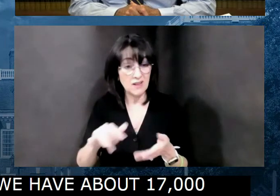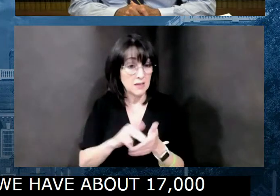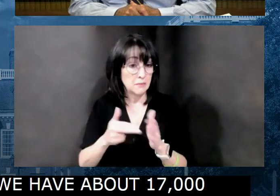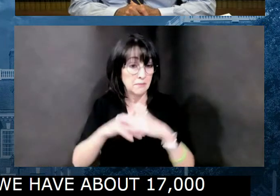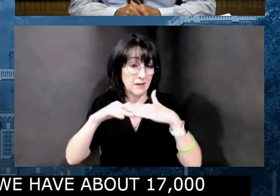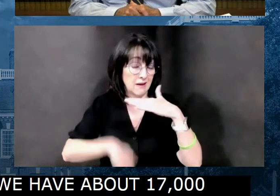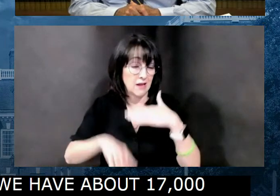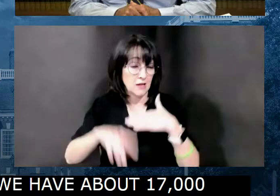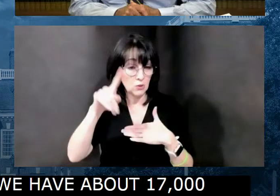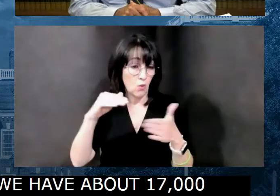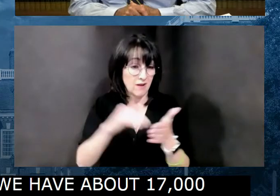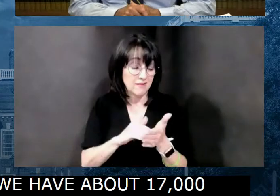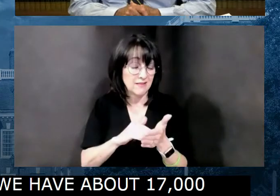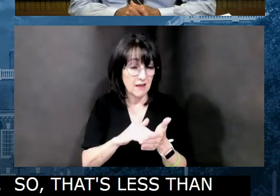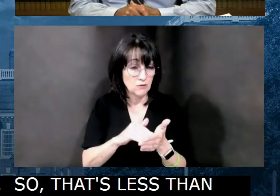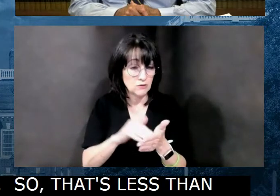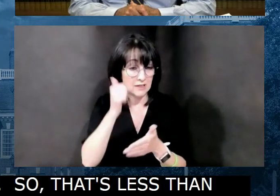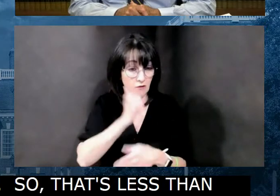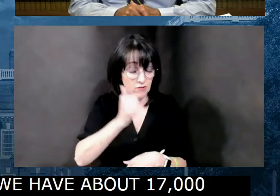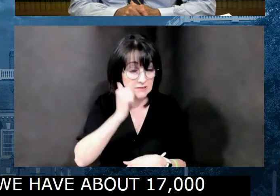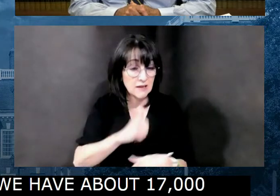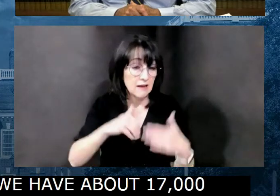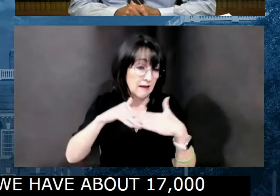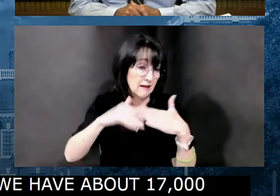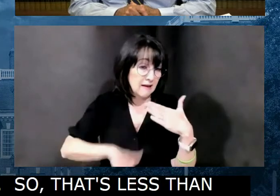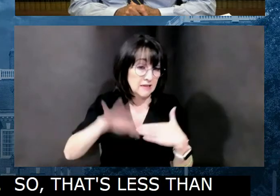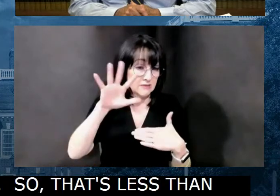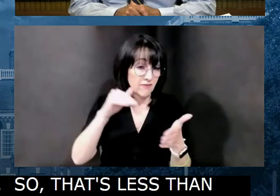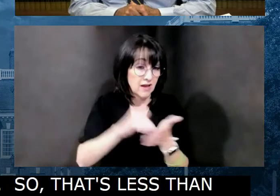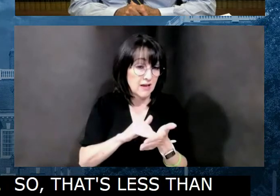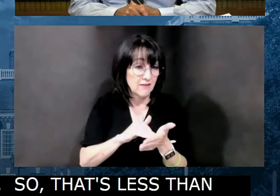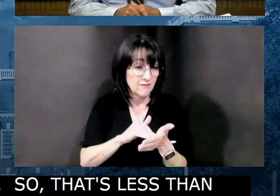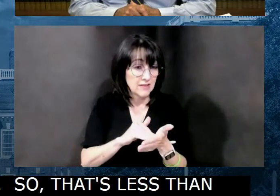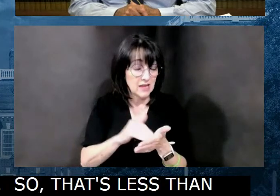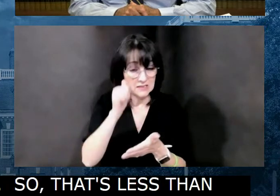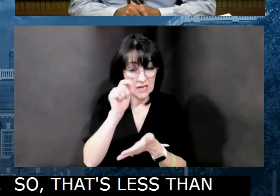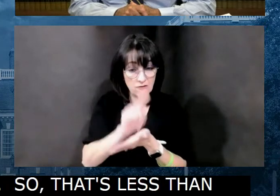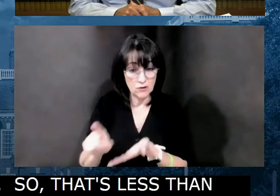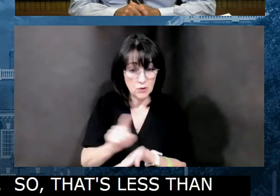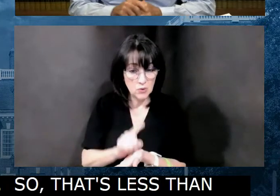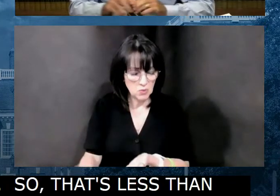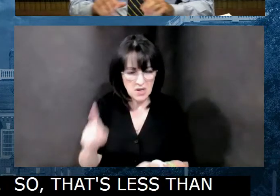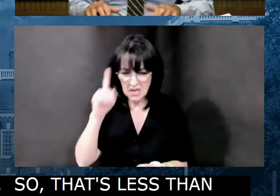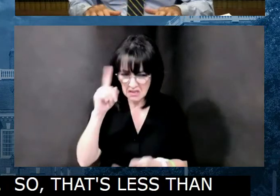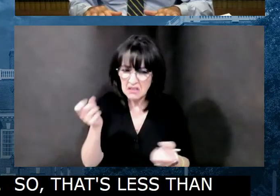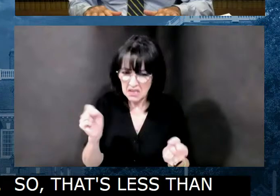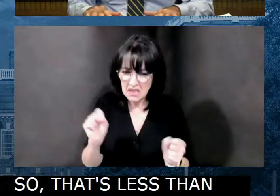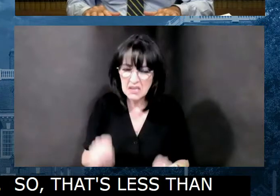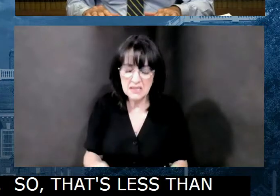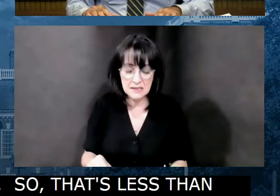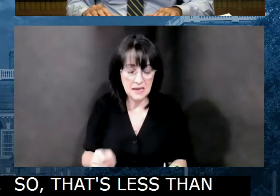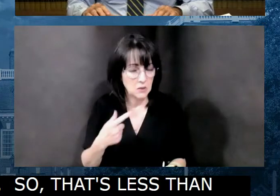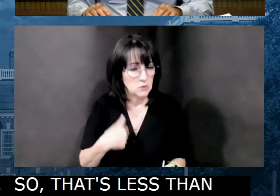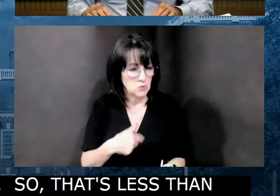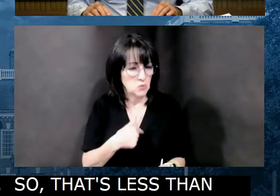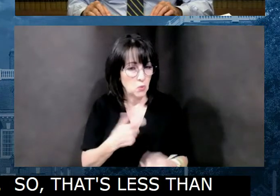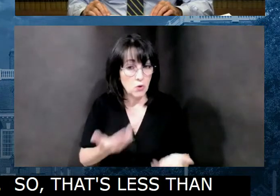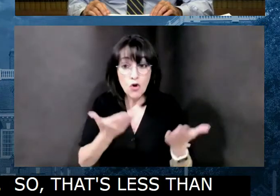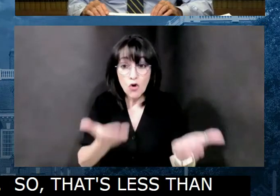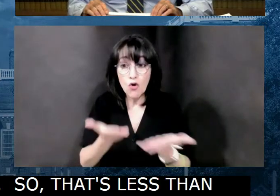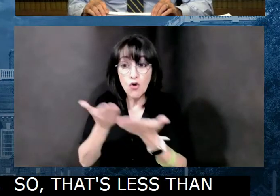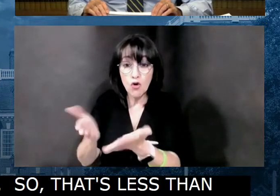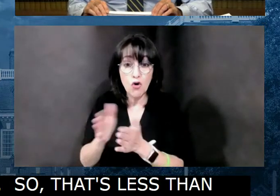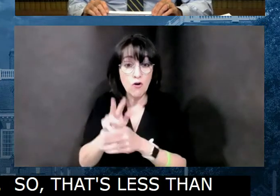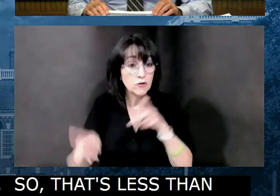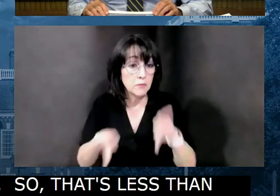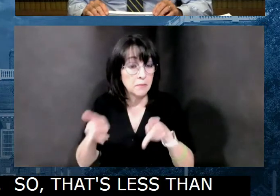than 5,000 a week. AJ, I think we can do it. We have some incentives that we'll talk about in a minute to